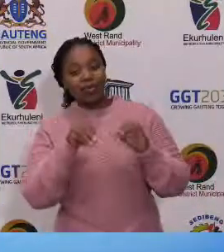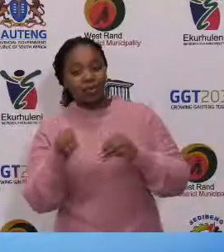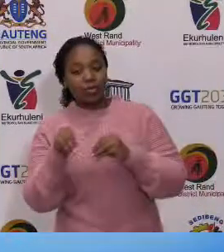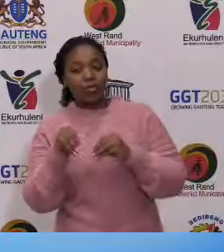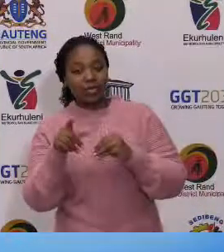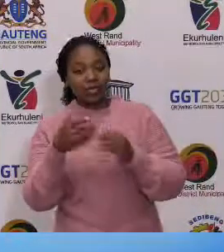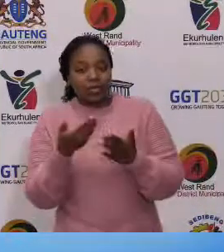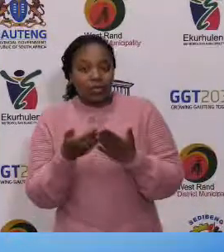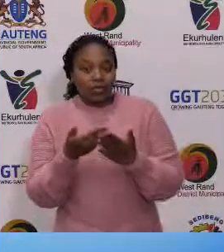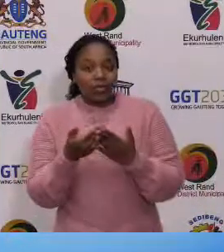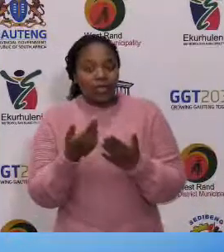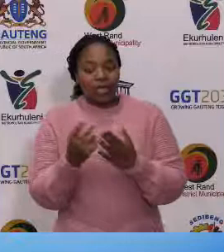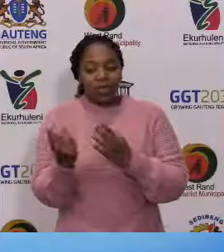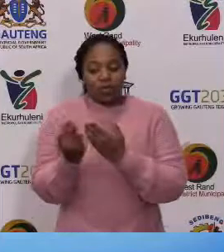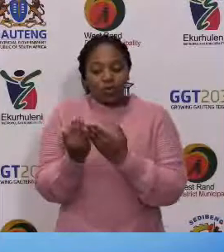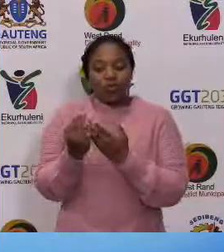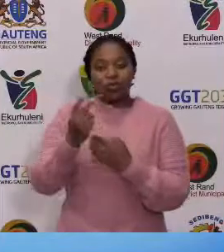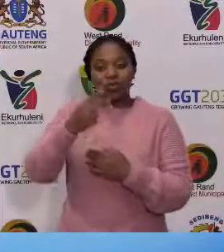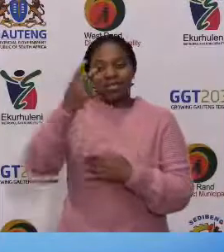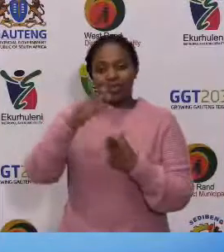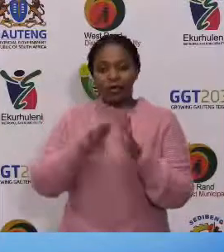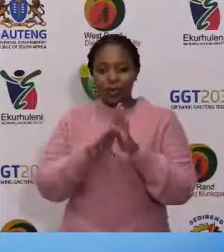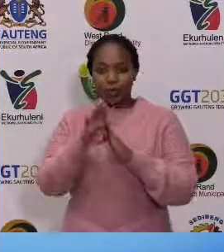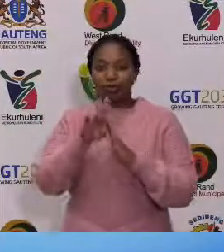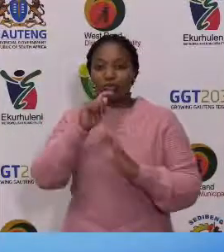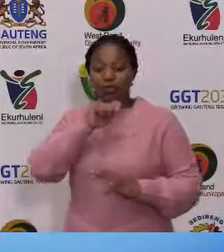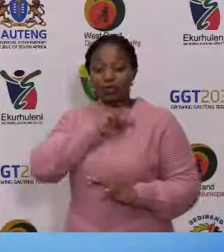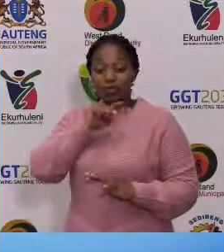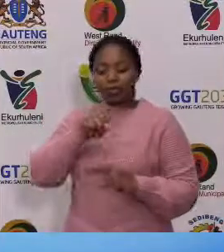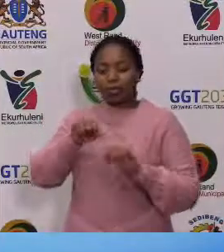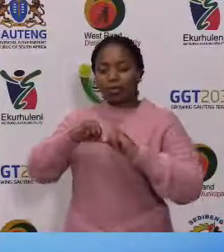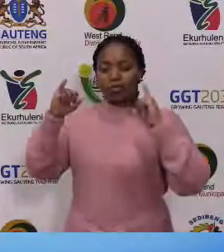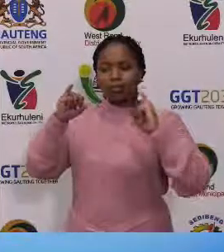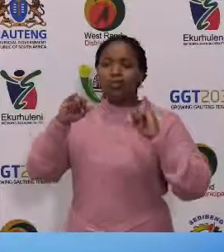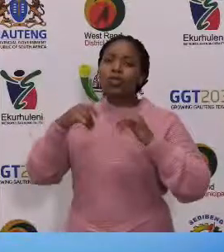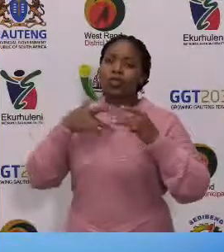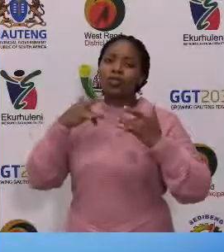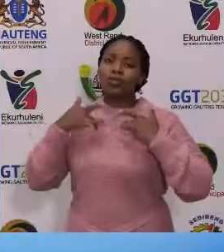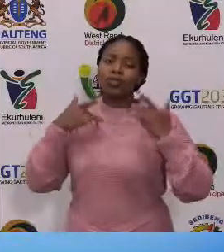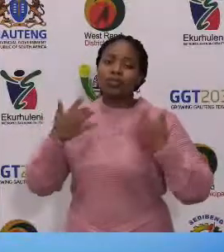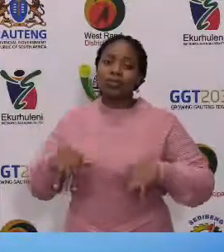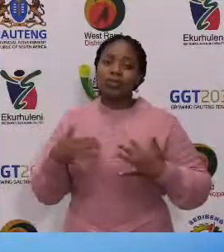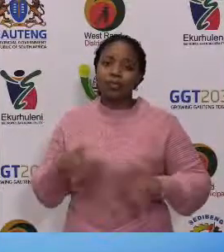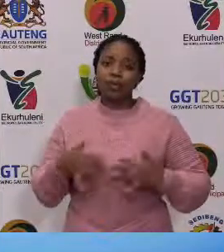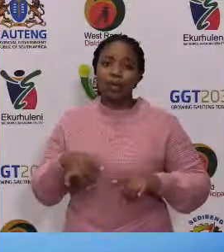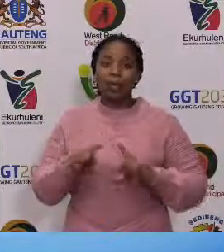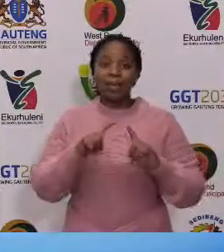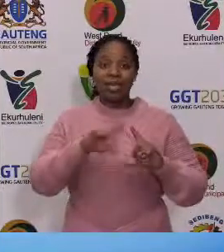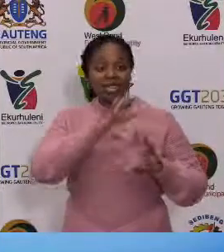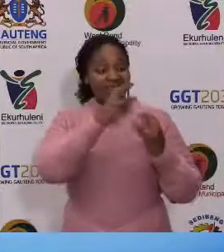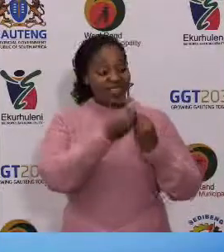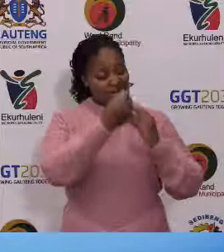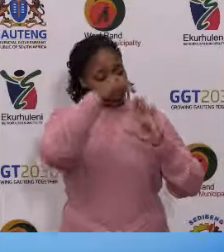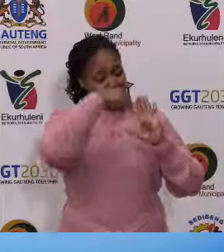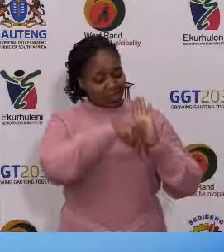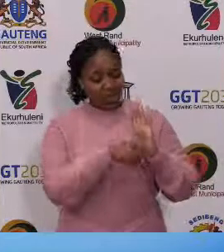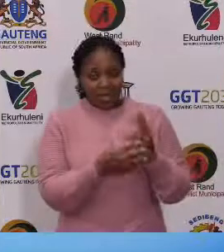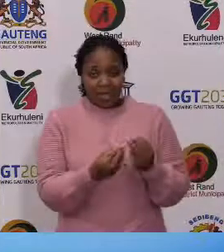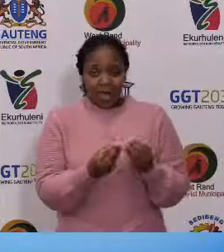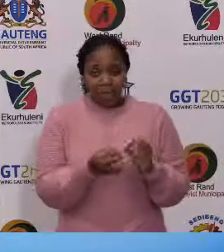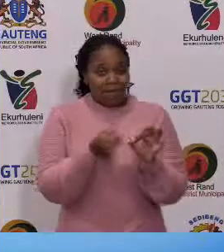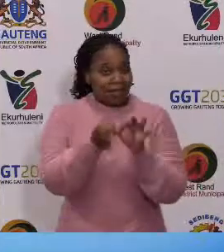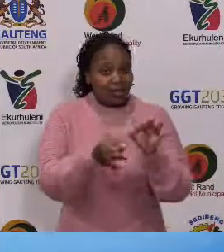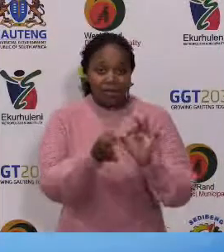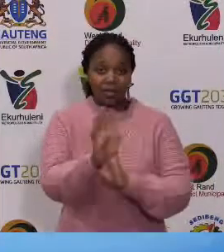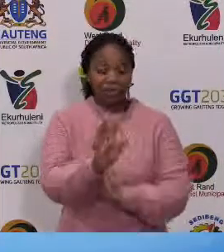close to the second wave. So that's a very big source of concern. We not only look at Google data, but if you look at other sources of data, for